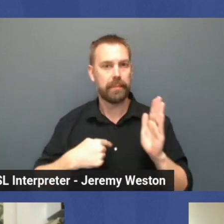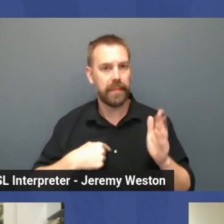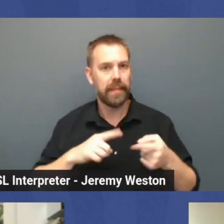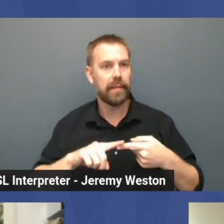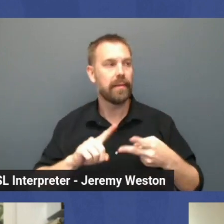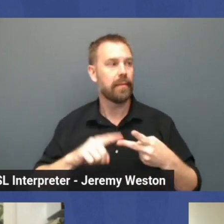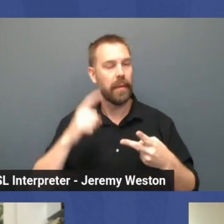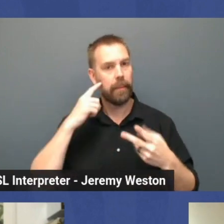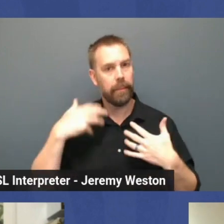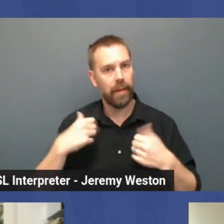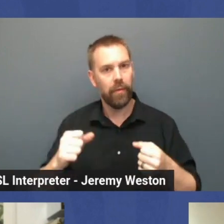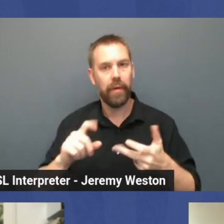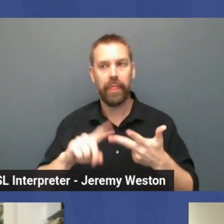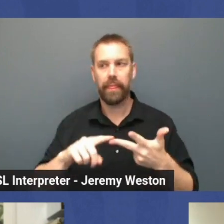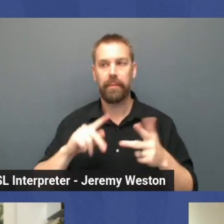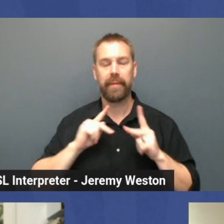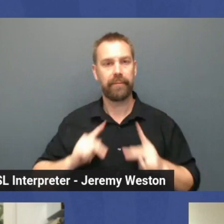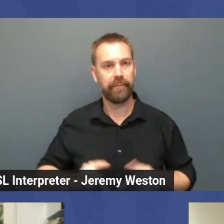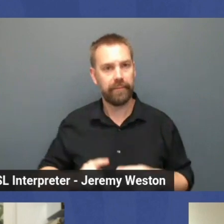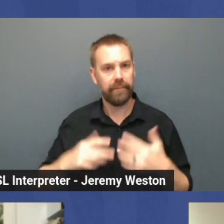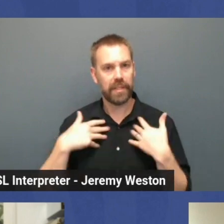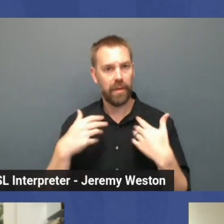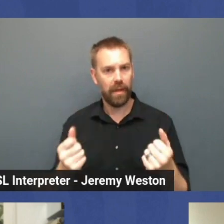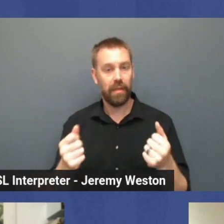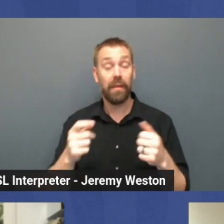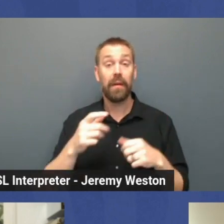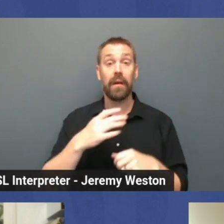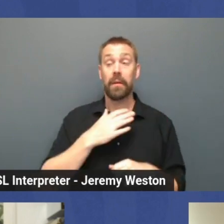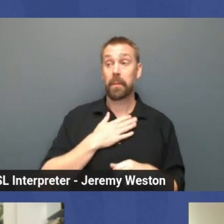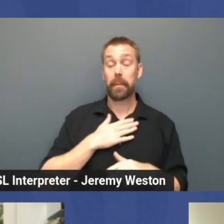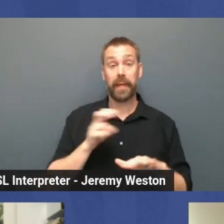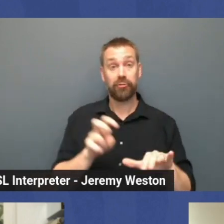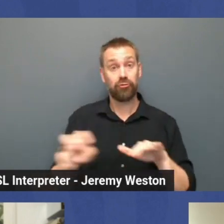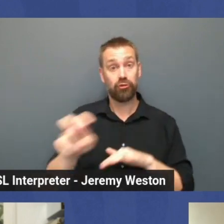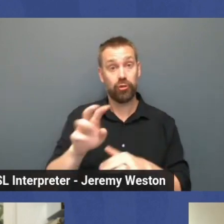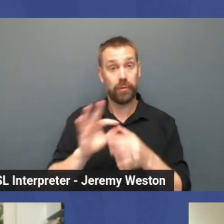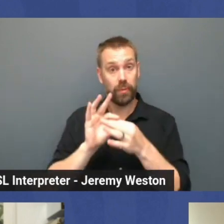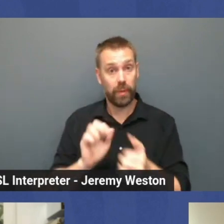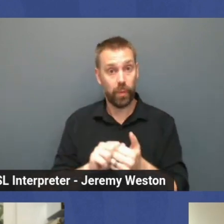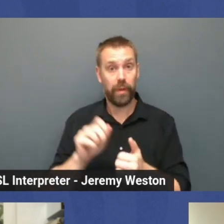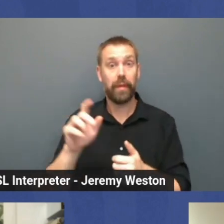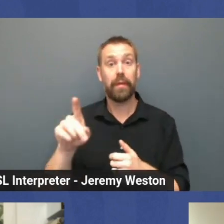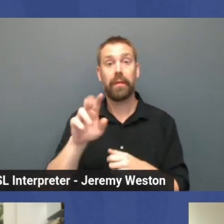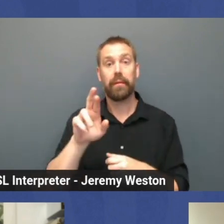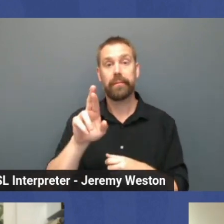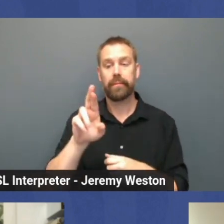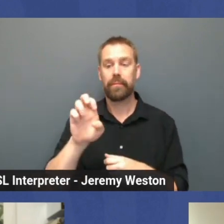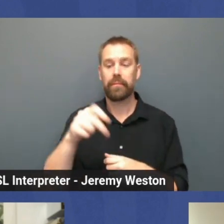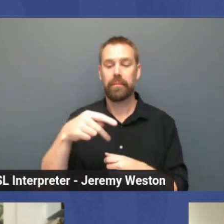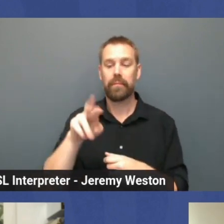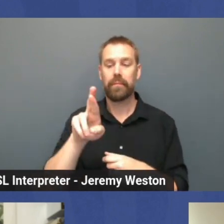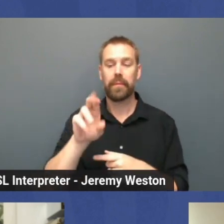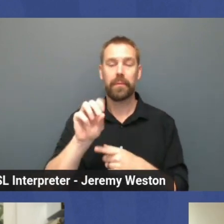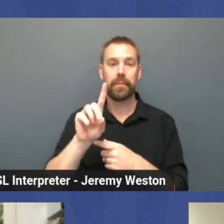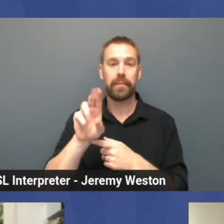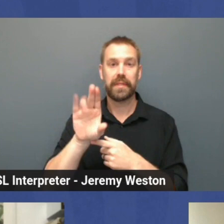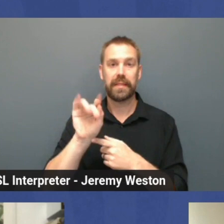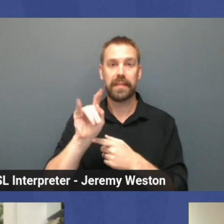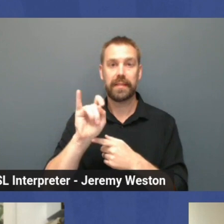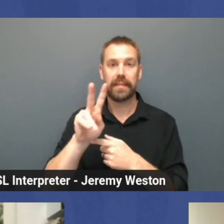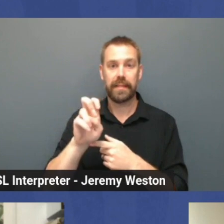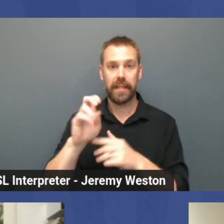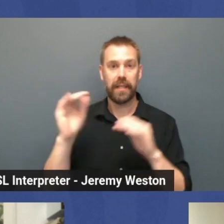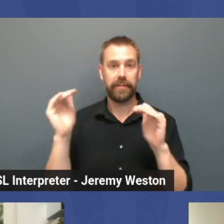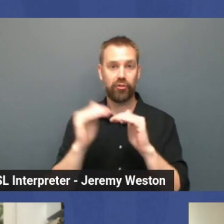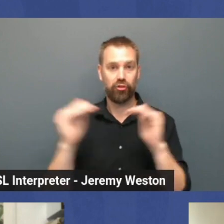health. In fact, my journey with reproductive justice started in Spelman, in the Comparative Women's Studies Center. Mm-hmm. Now, I always have been an